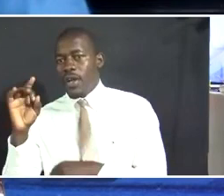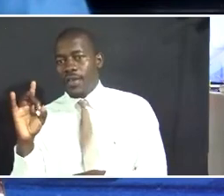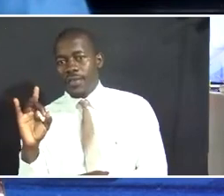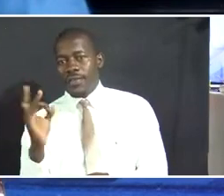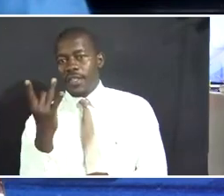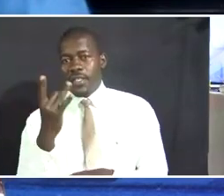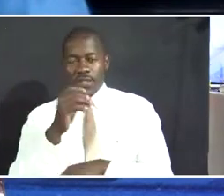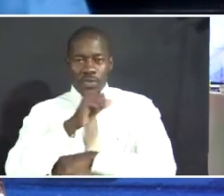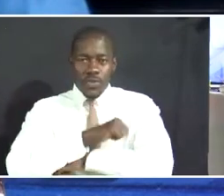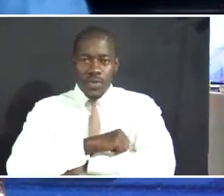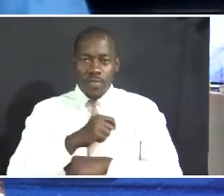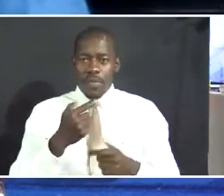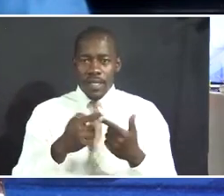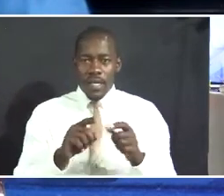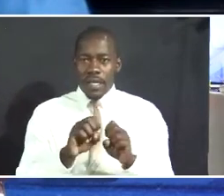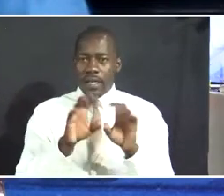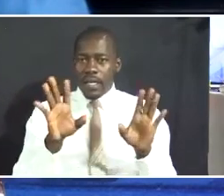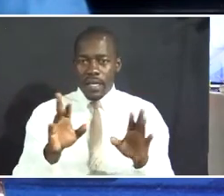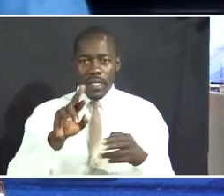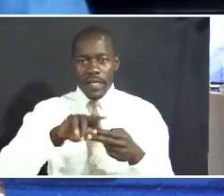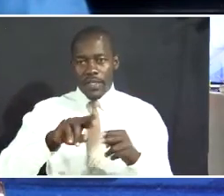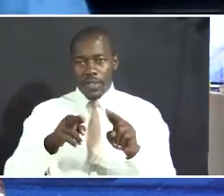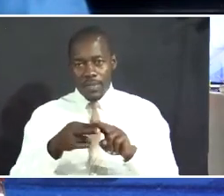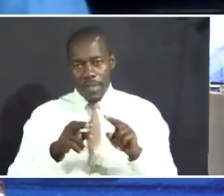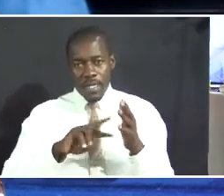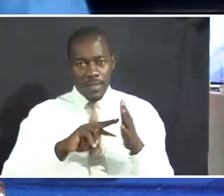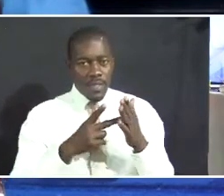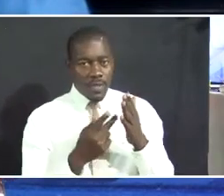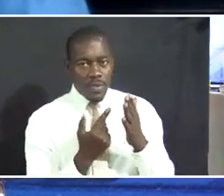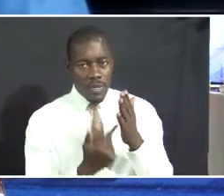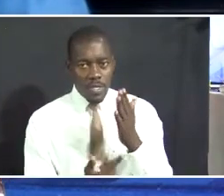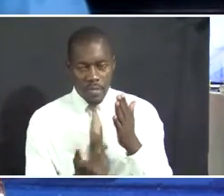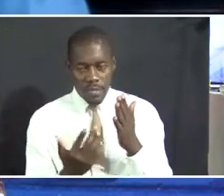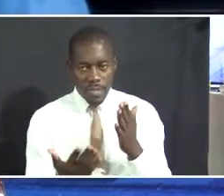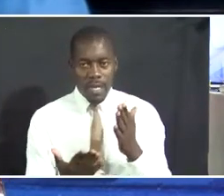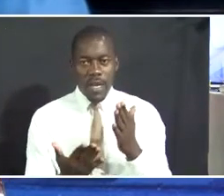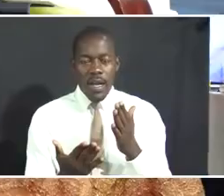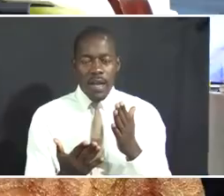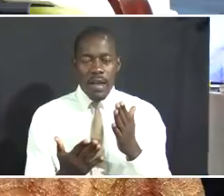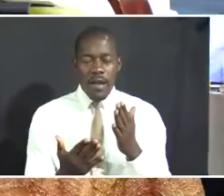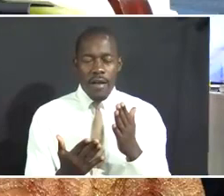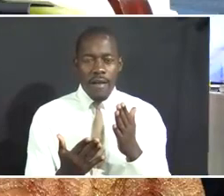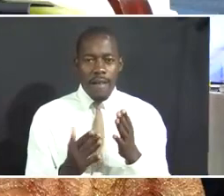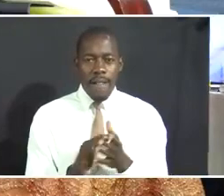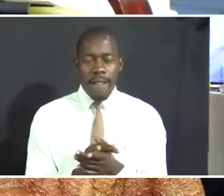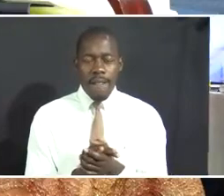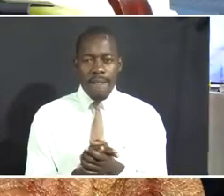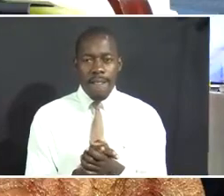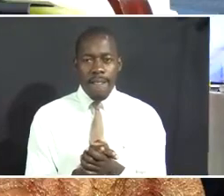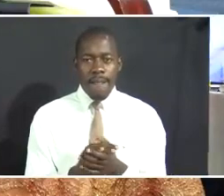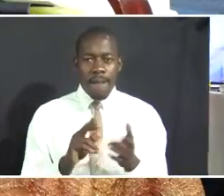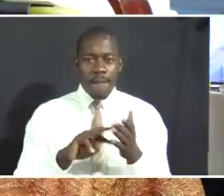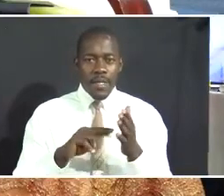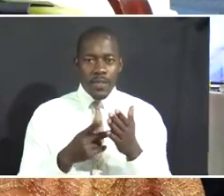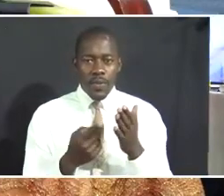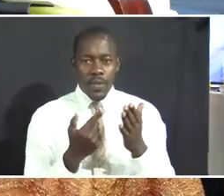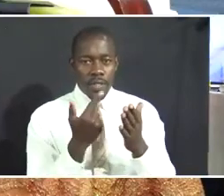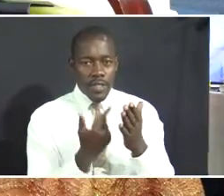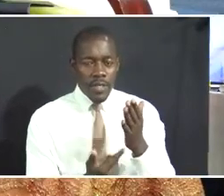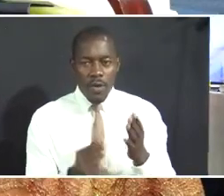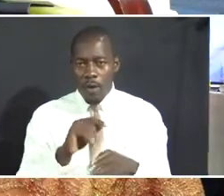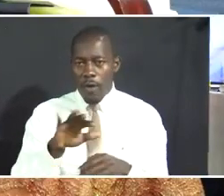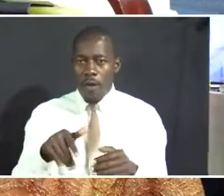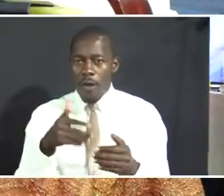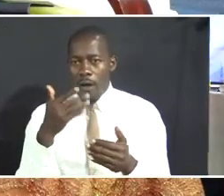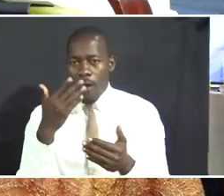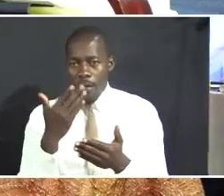linear relationship. It means that as an individual, God holds you responsible for your own decisions. But